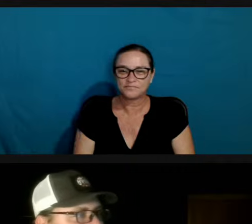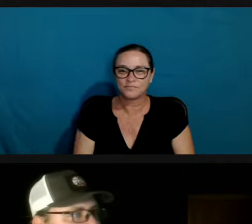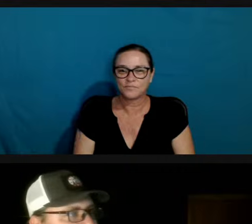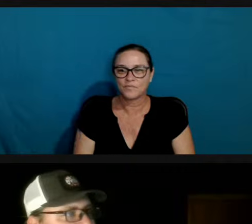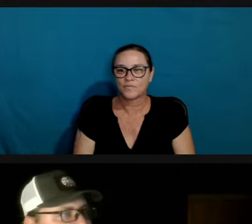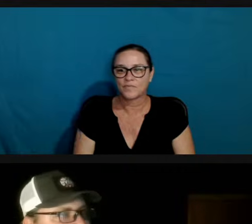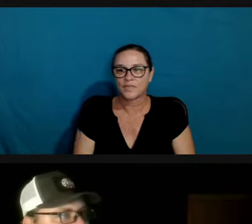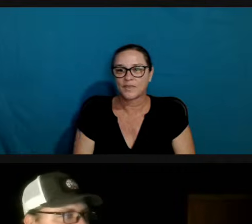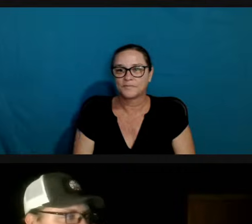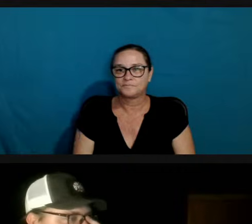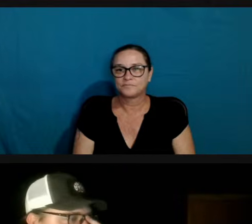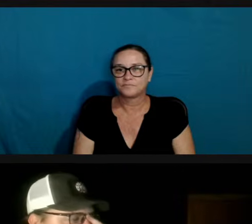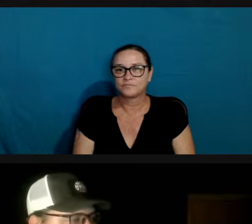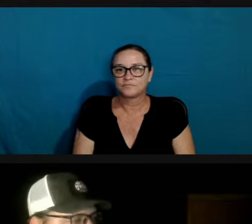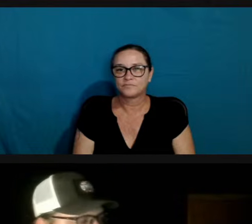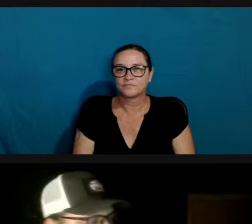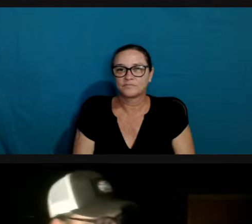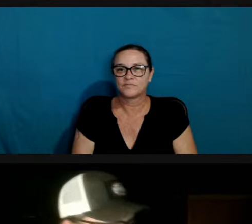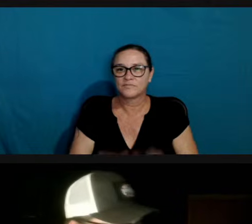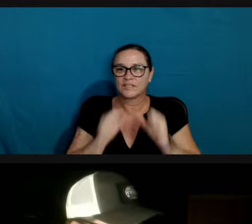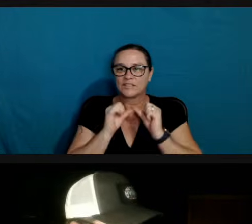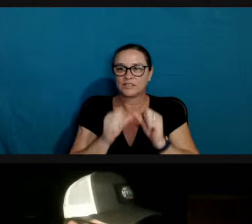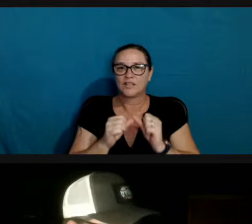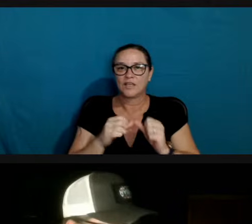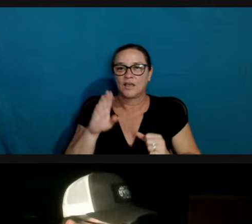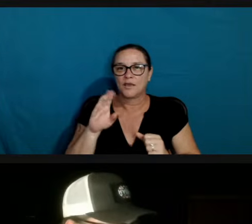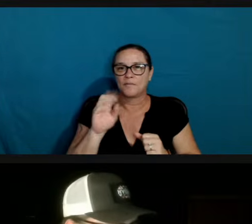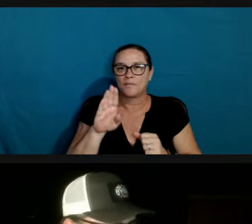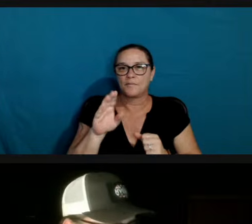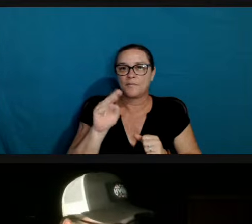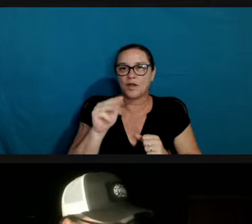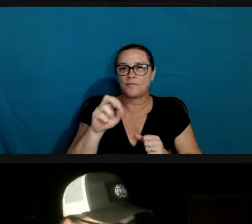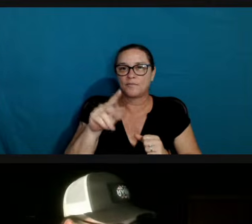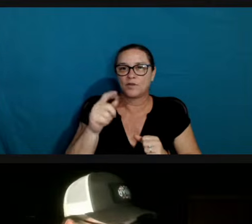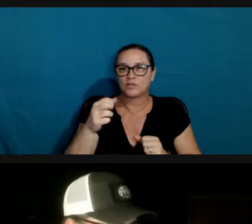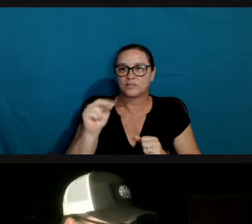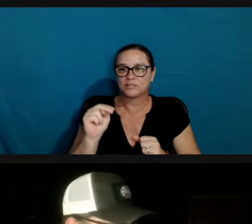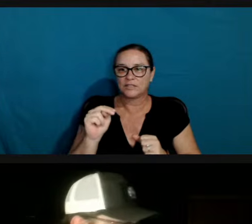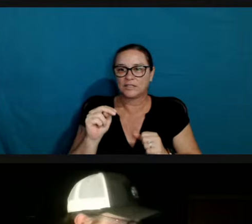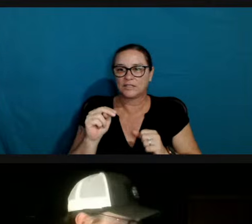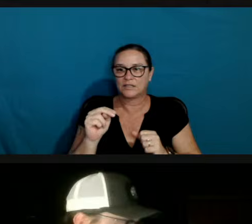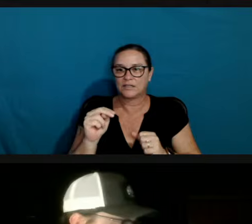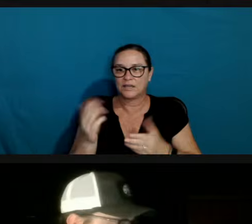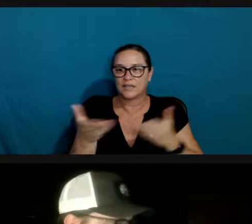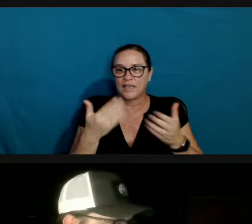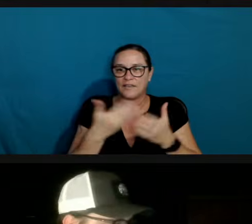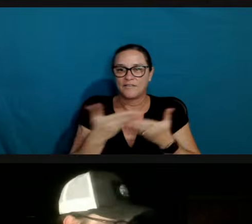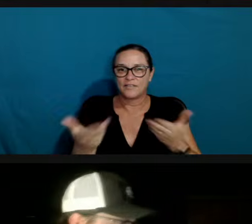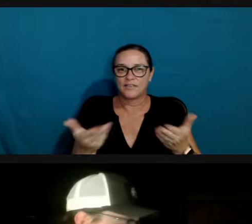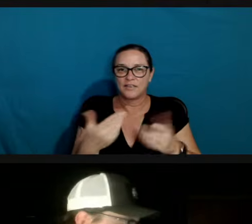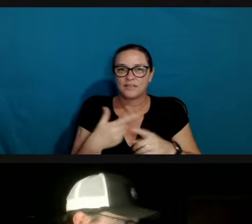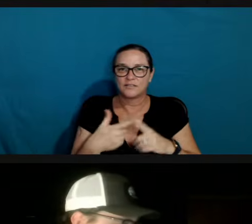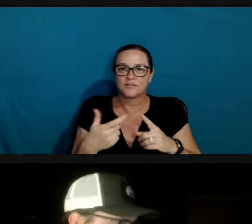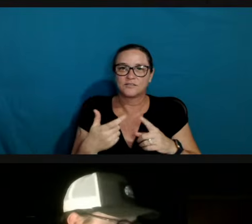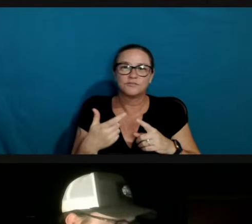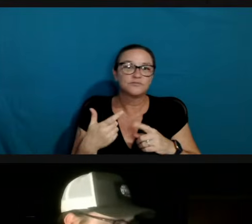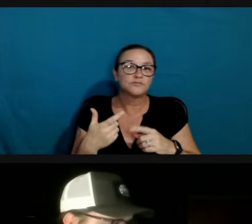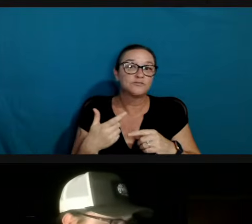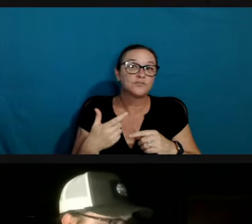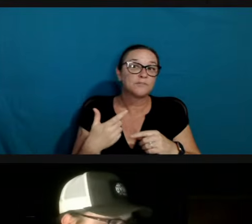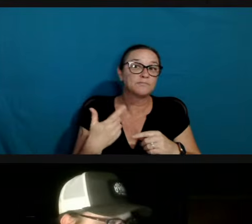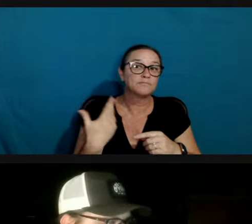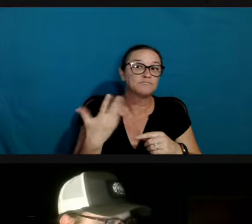So moving on a little bit, we had Bob Martin submitted some stuff from down Alehu Way right after the storm, the day after,